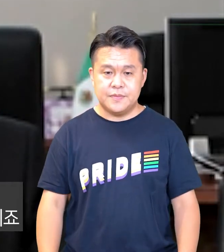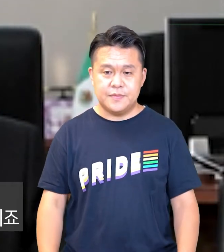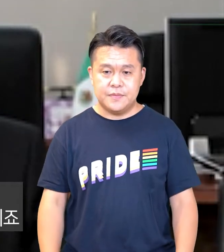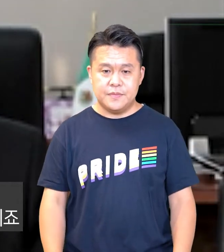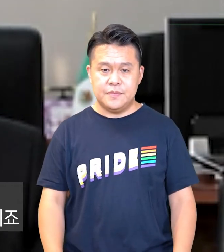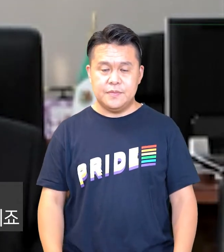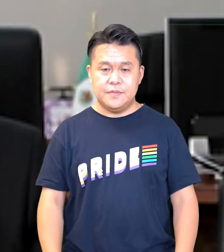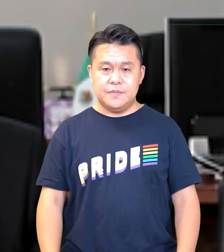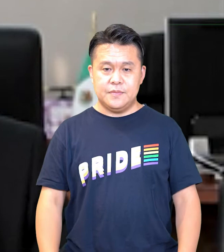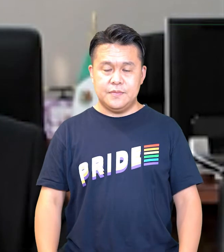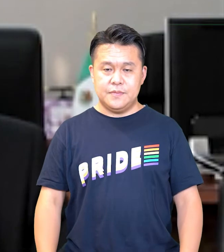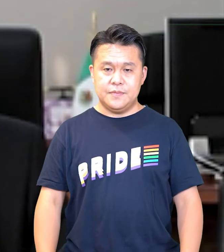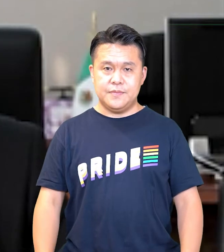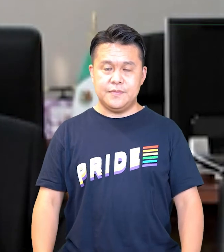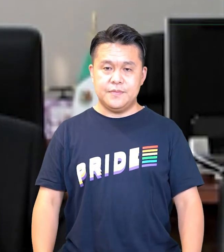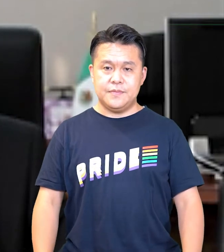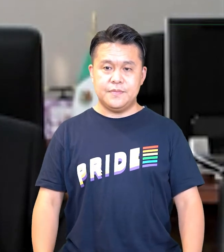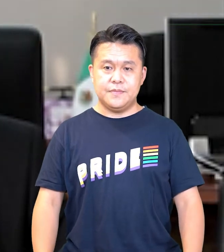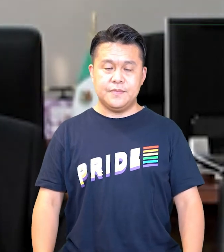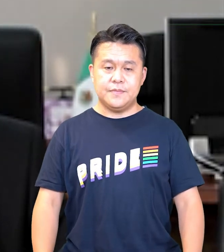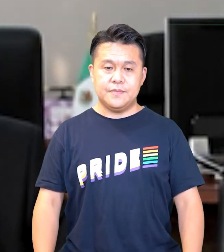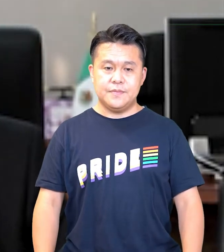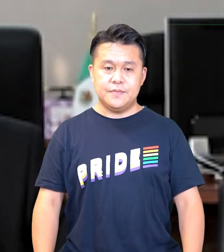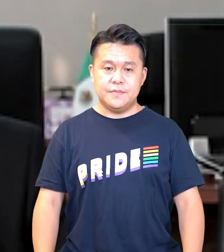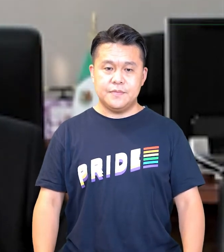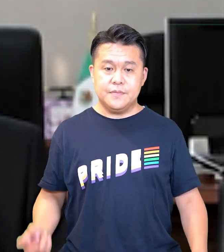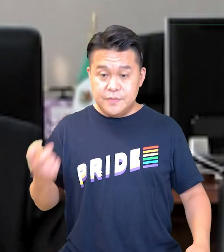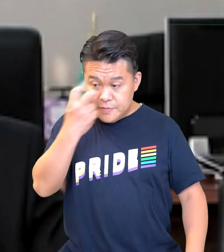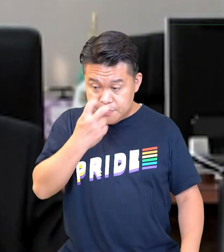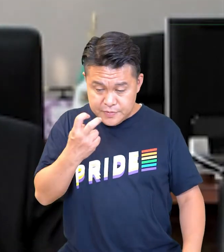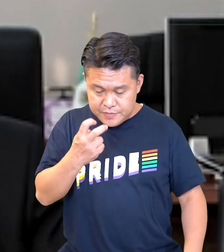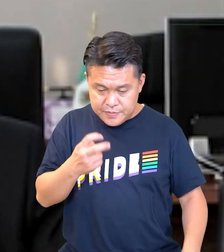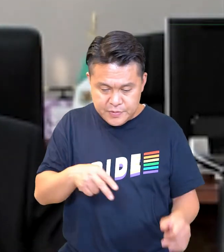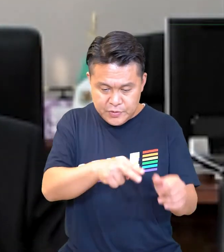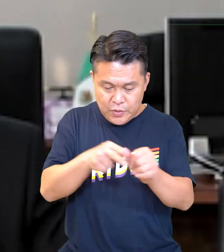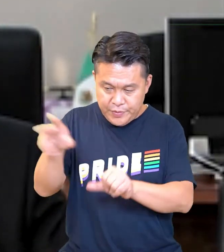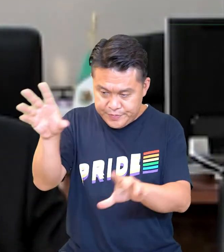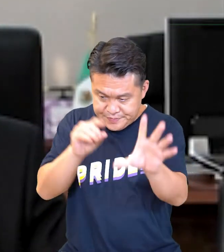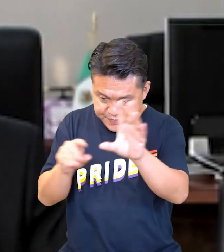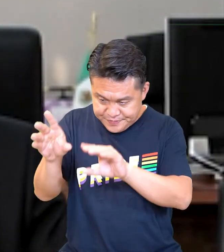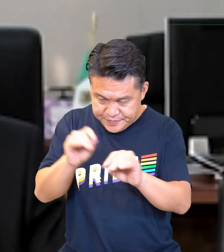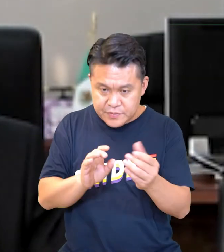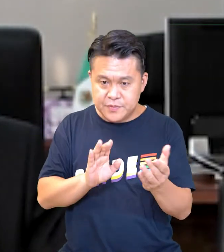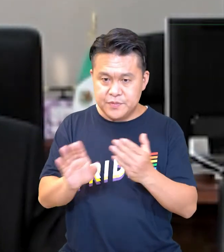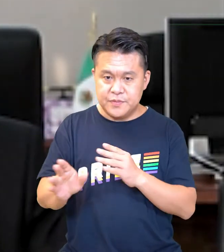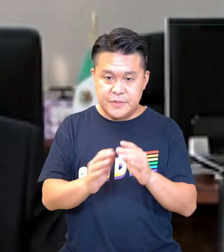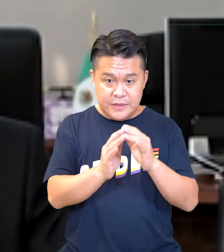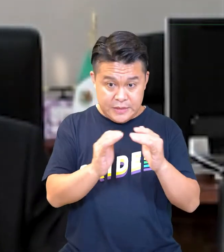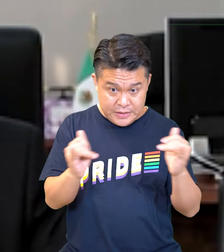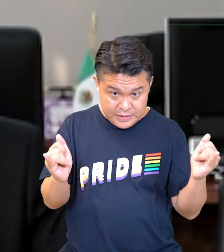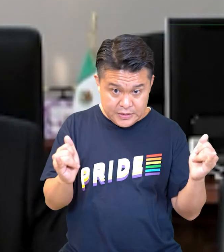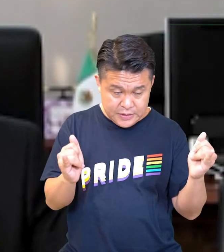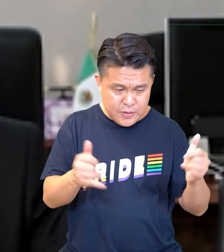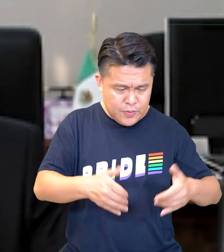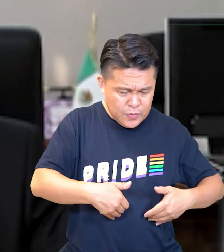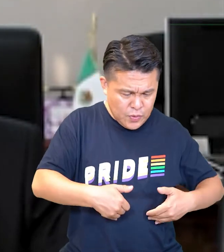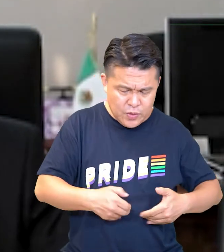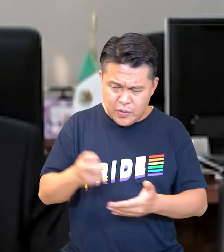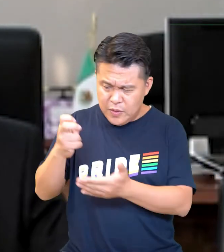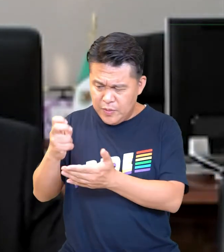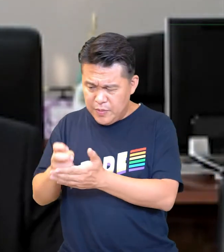helpers. The information provided by the survey is very useful